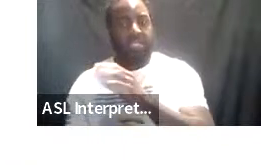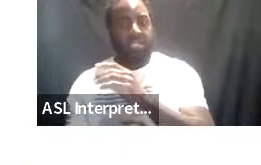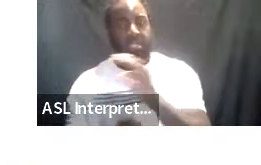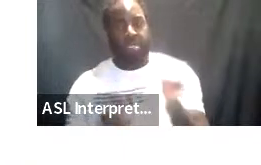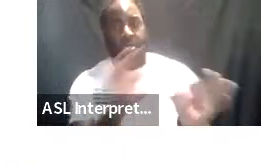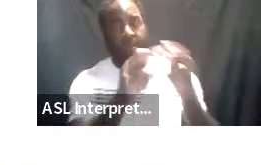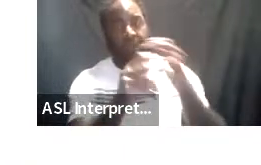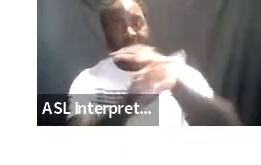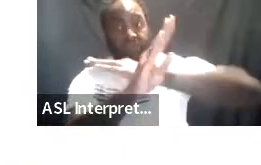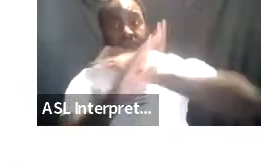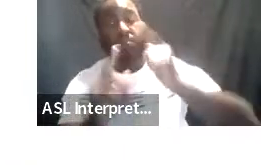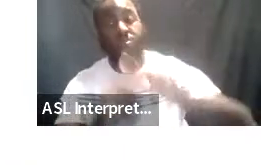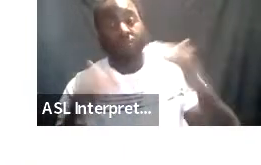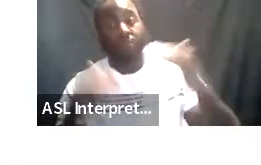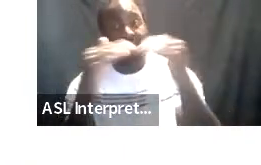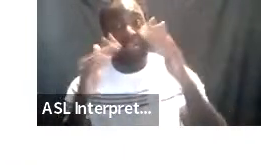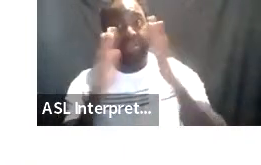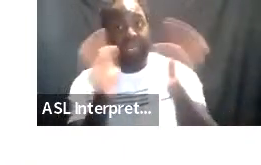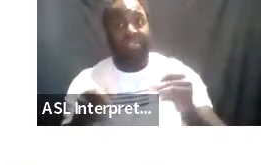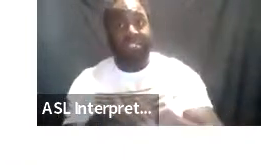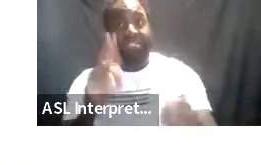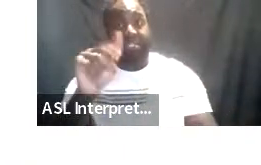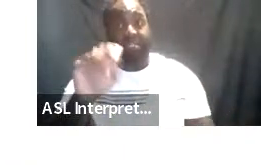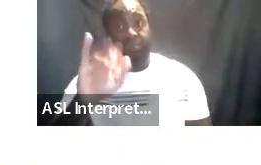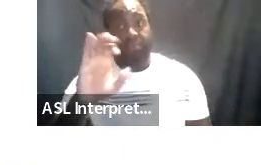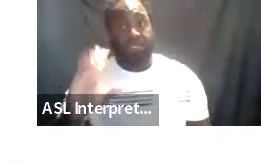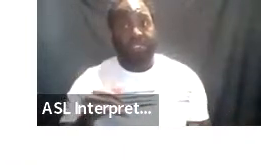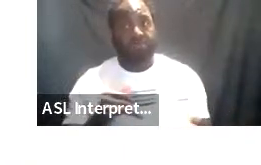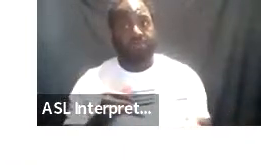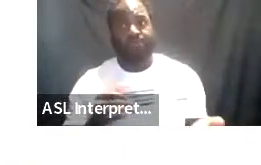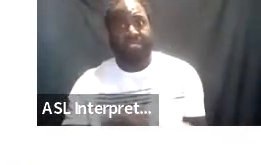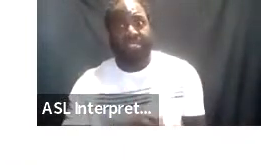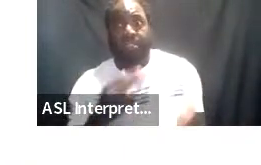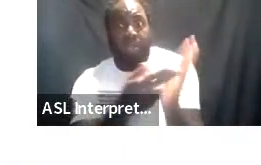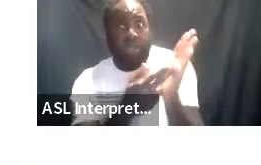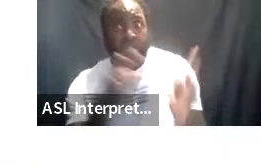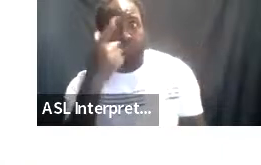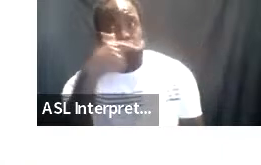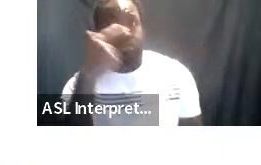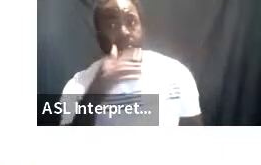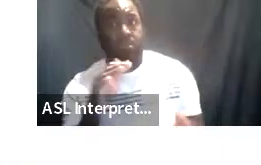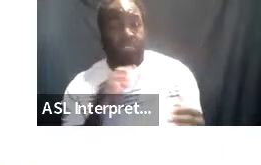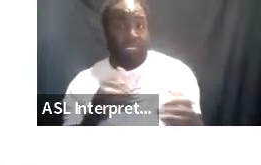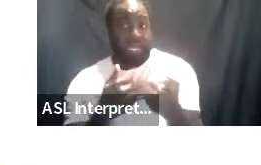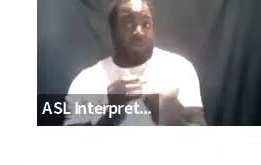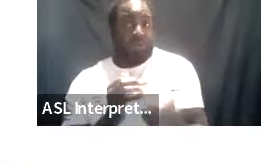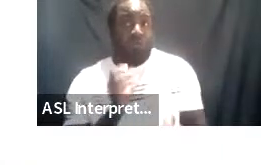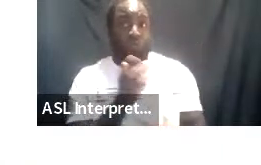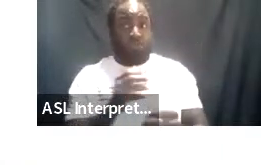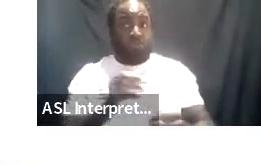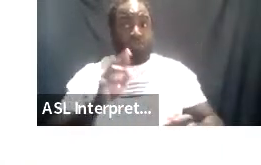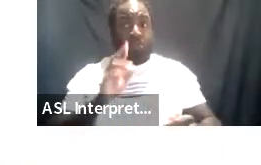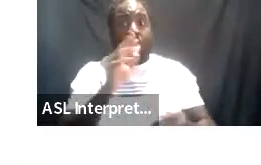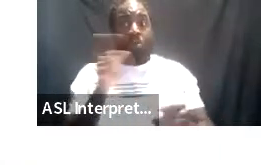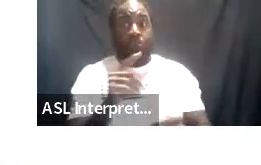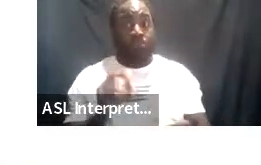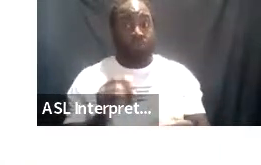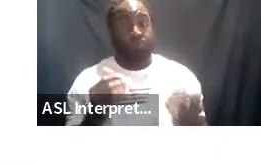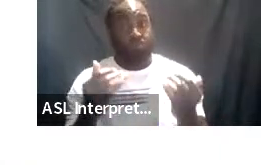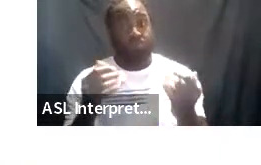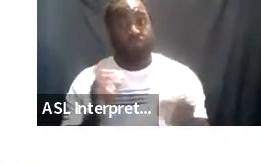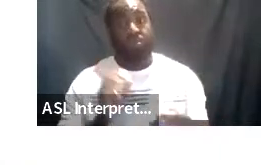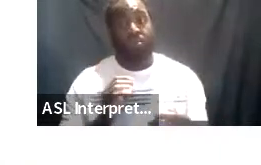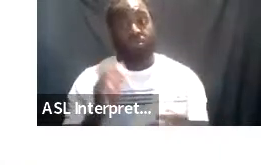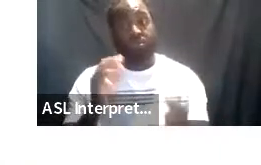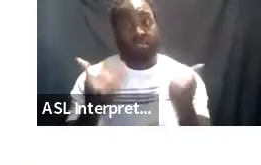housing in New York City. It's a remarkably frank look at how we got to where we are today, which is a very diverse but